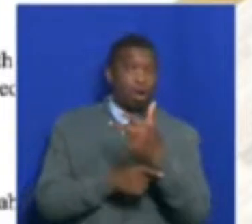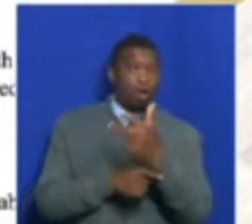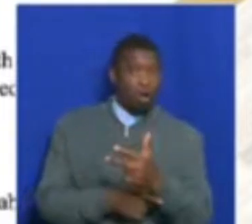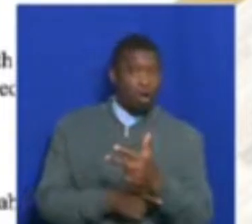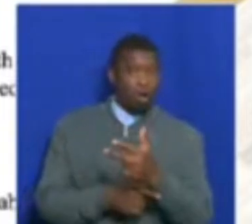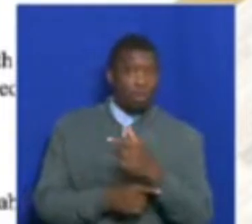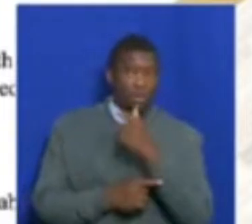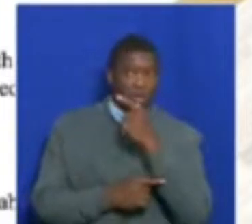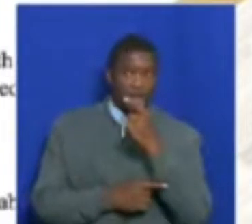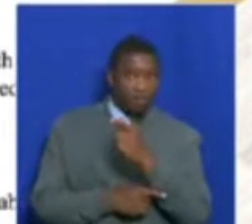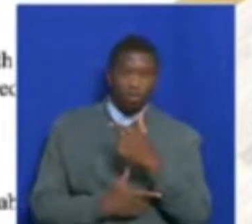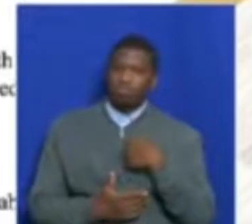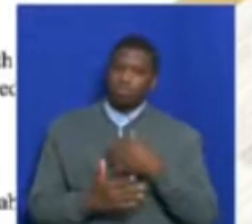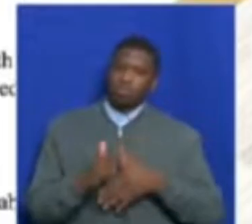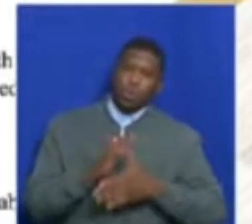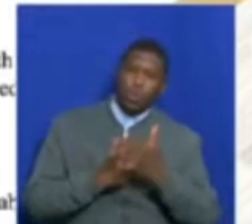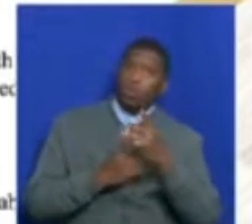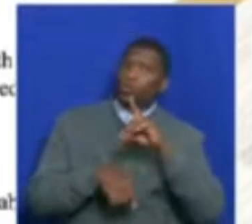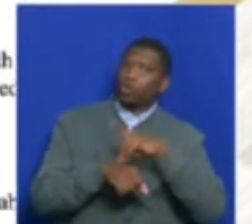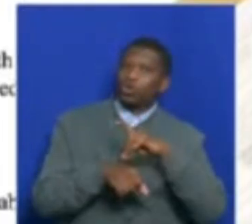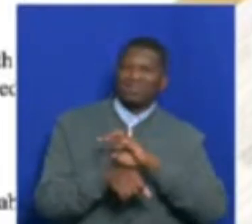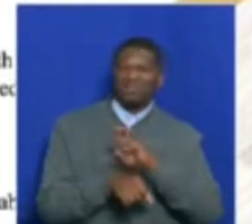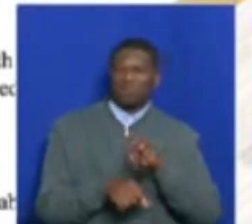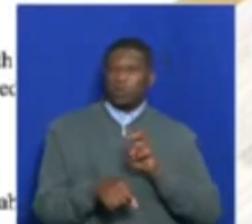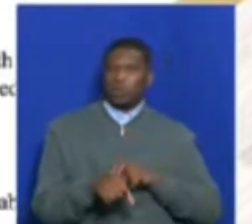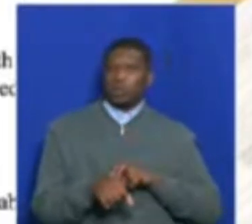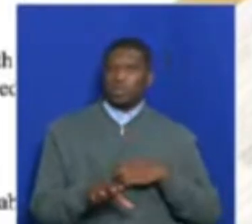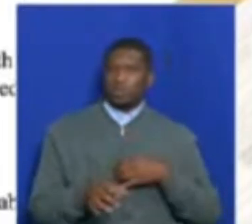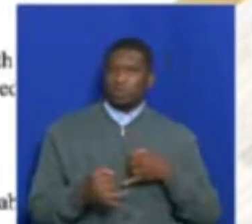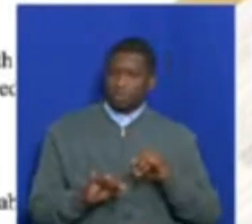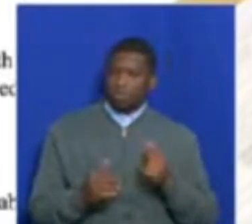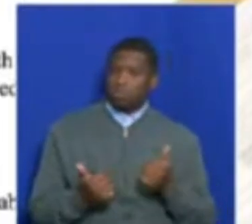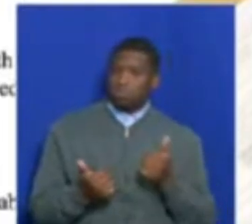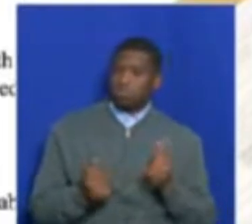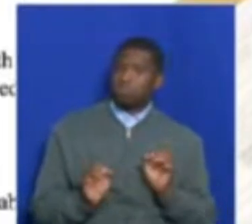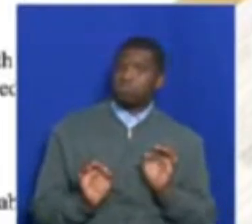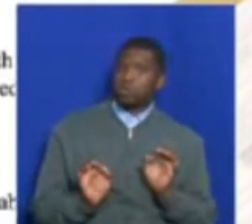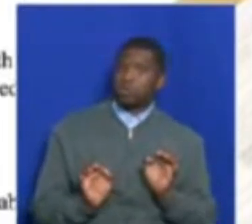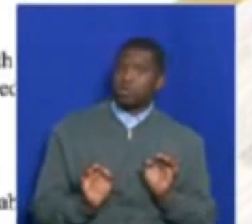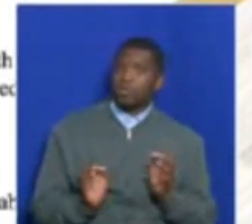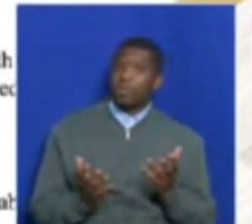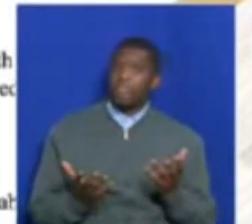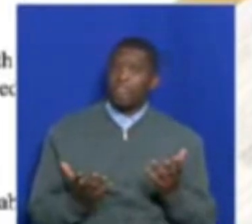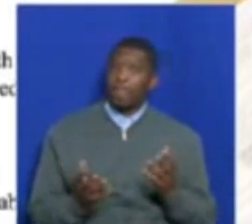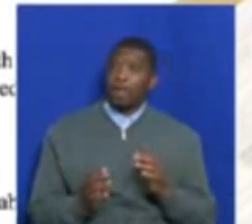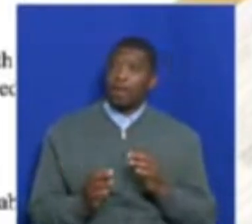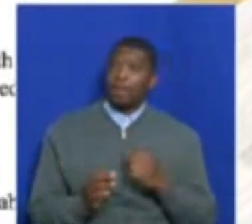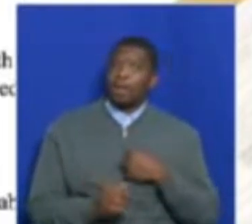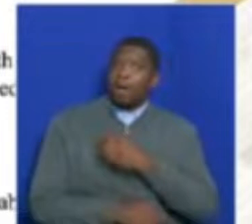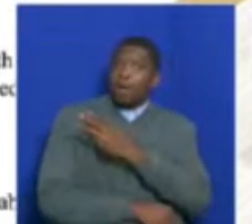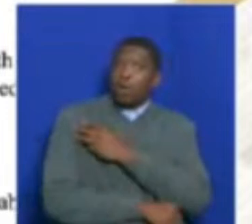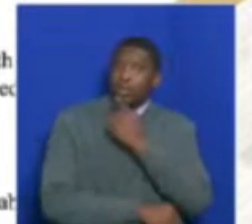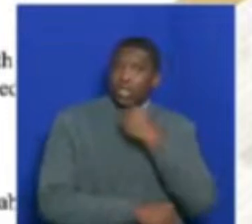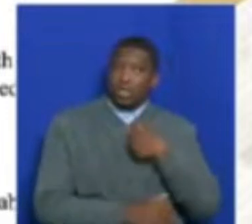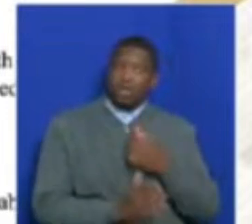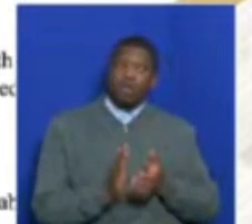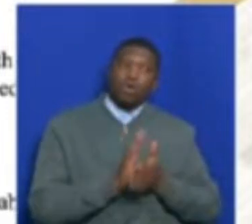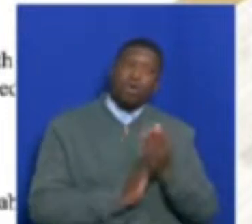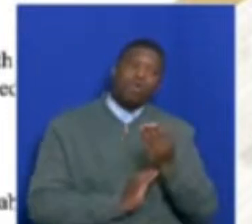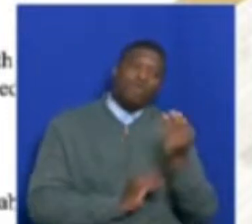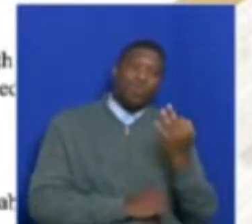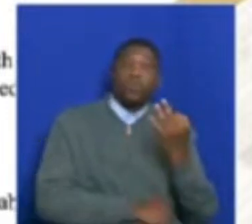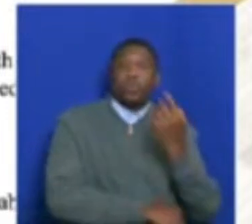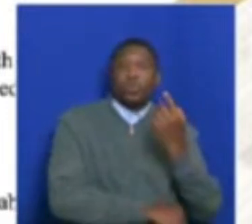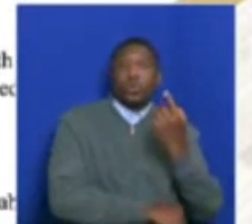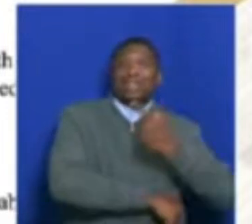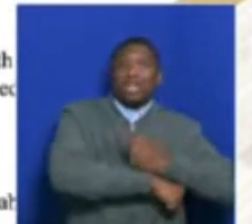medical attention or medical treatment at that time. My boss said that I could take a few days off from work. I took my